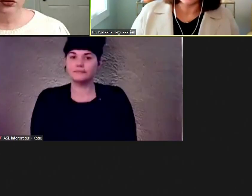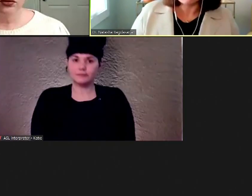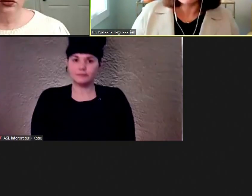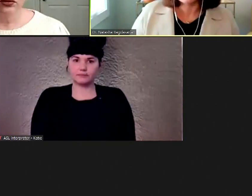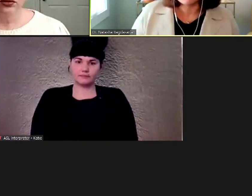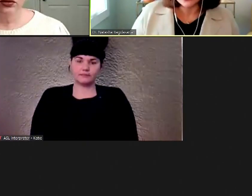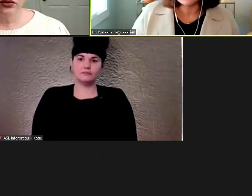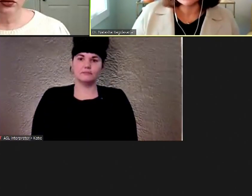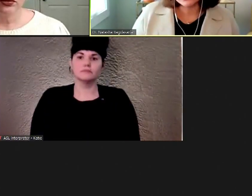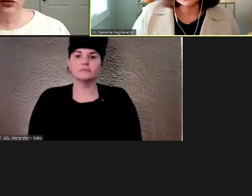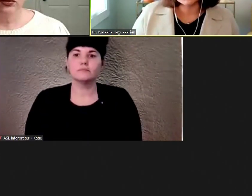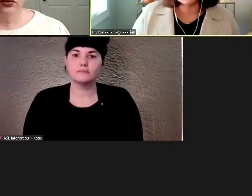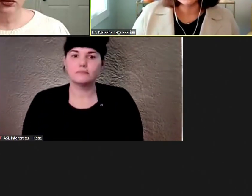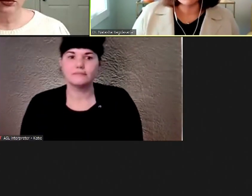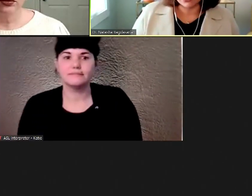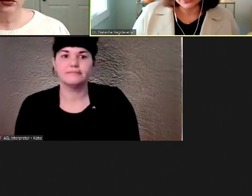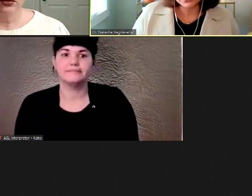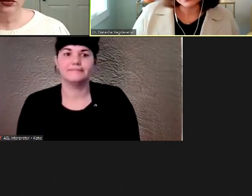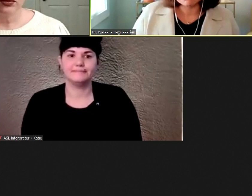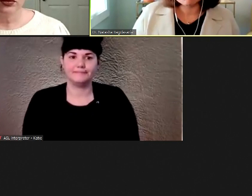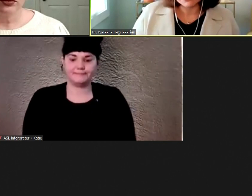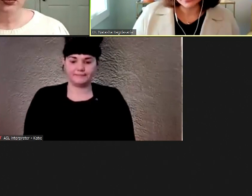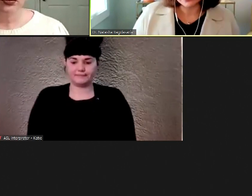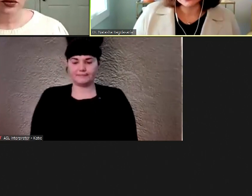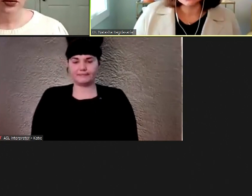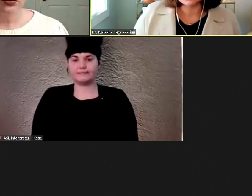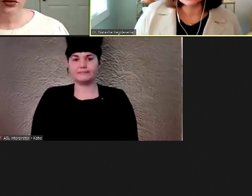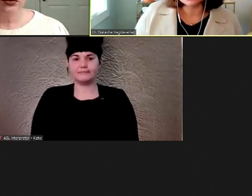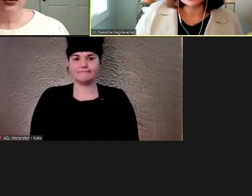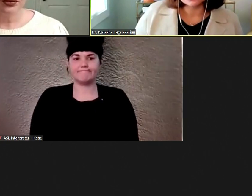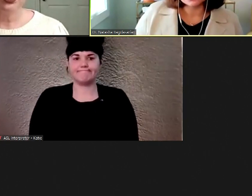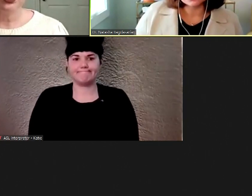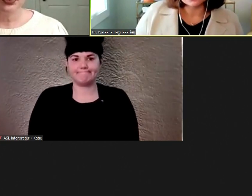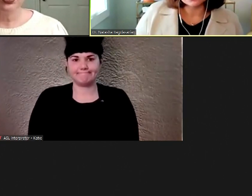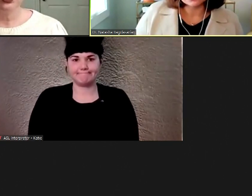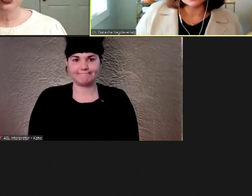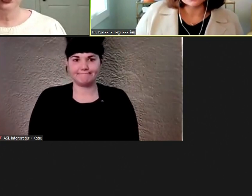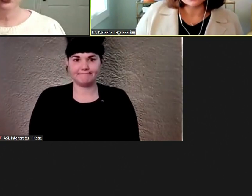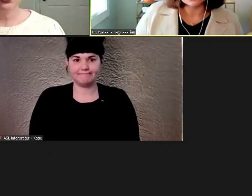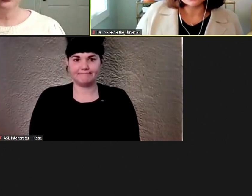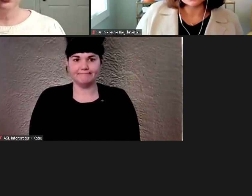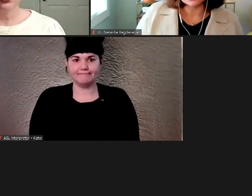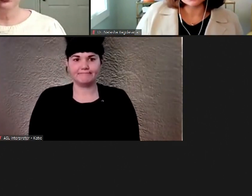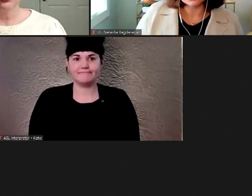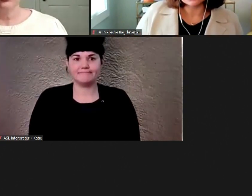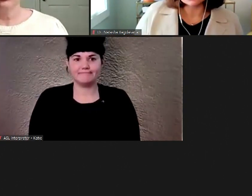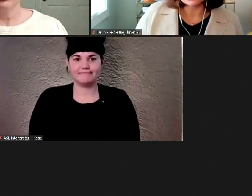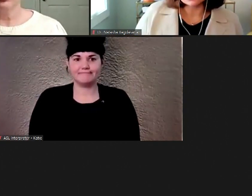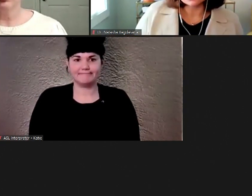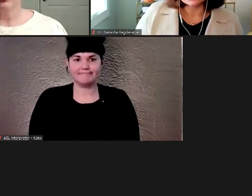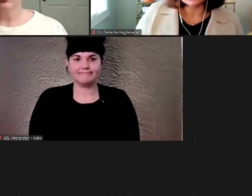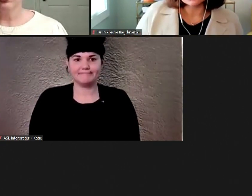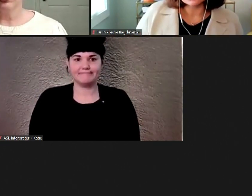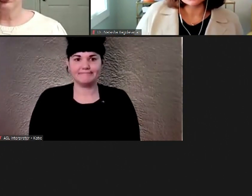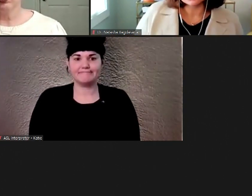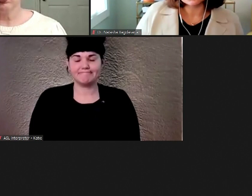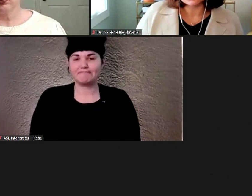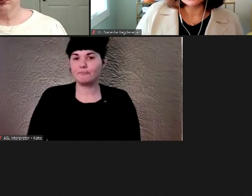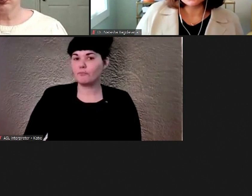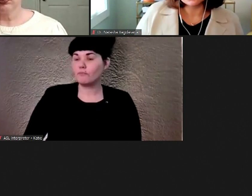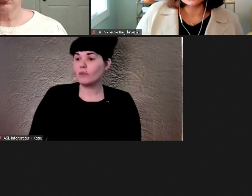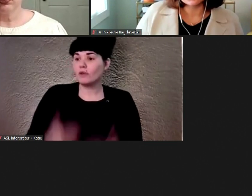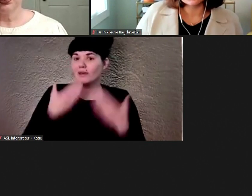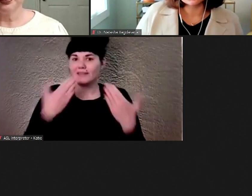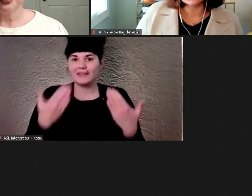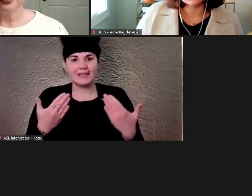2022 and putting our healthcare systems at risk. Thanks. Thank you, Dr. B. Unfortunately, we are out